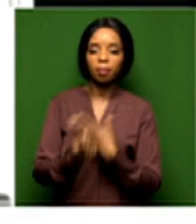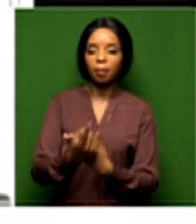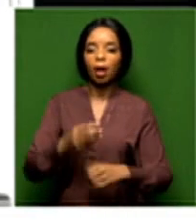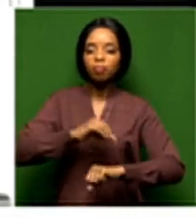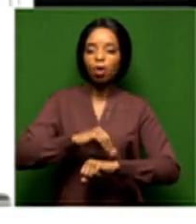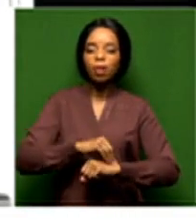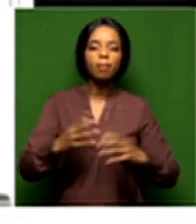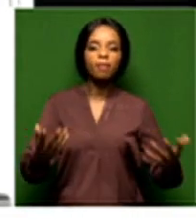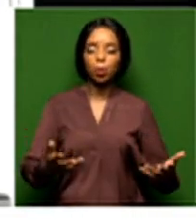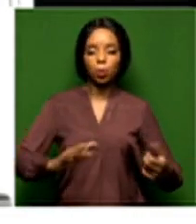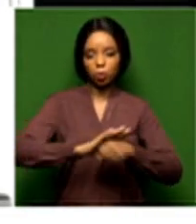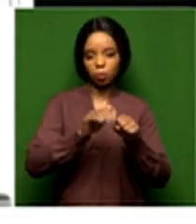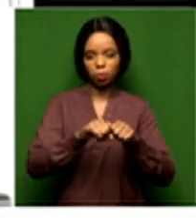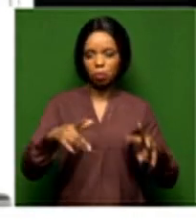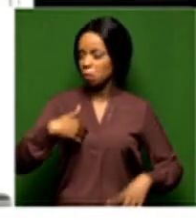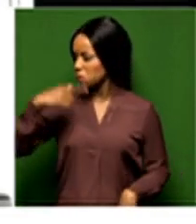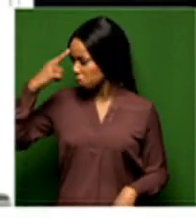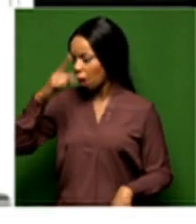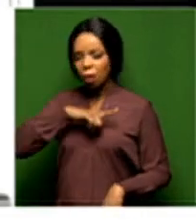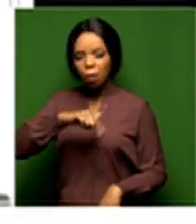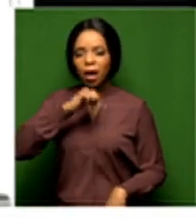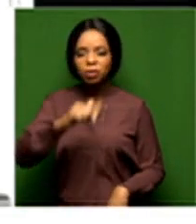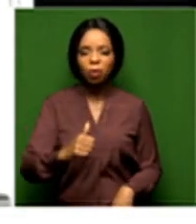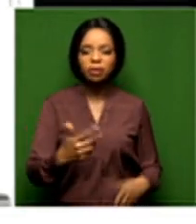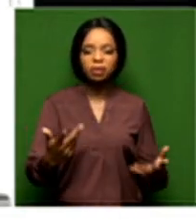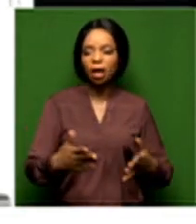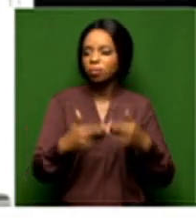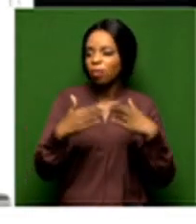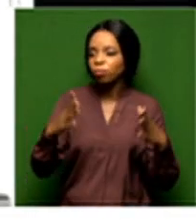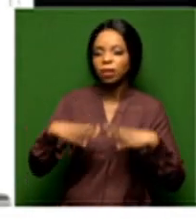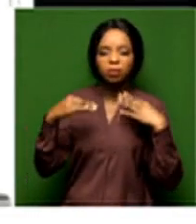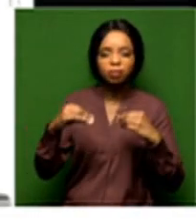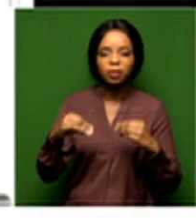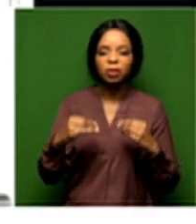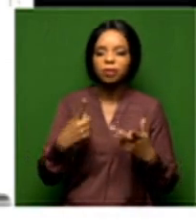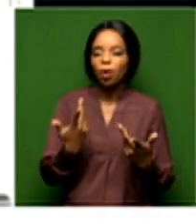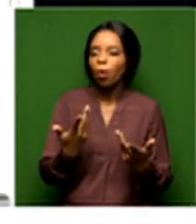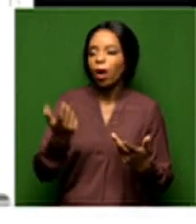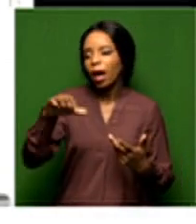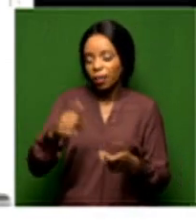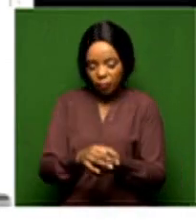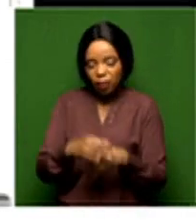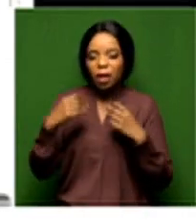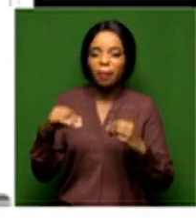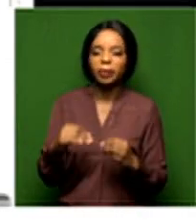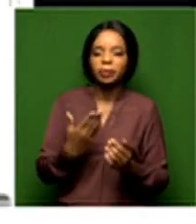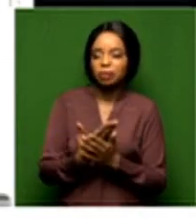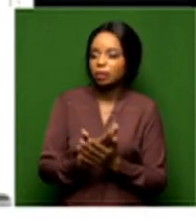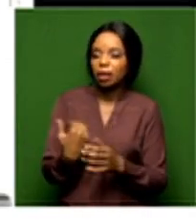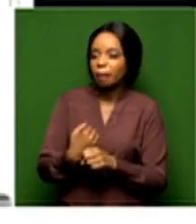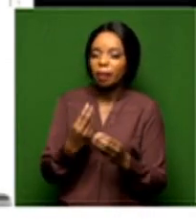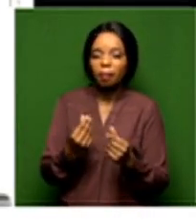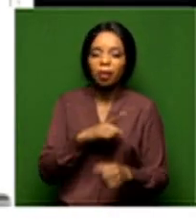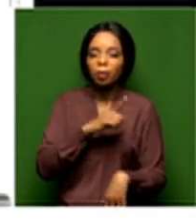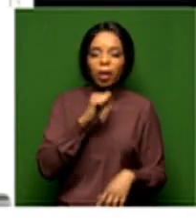pandemic, I just thought, hey, man, why not I create an experience for other SMMEs as well to benefit from it, you know, starting from the local filmmaker.